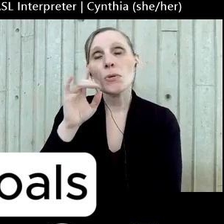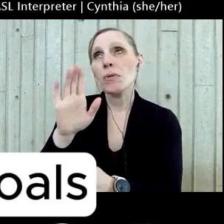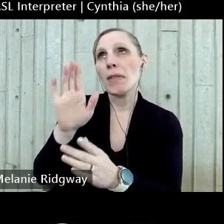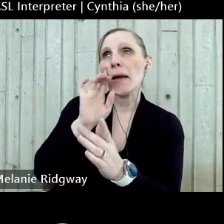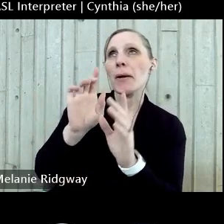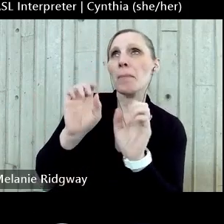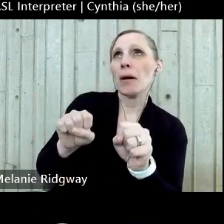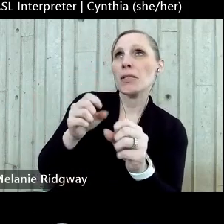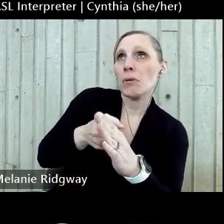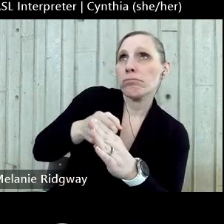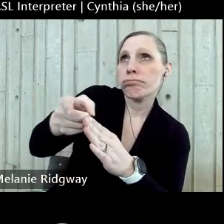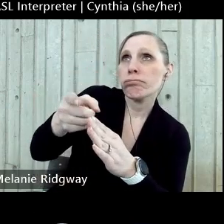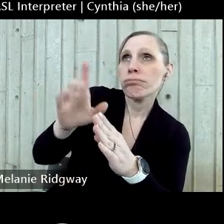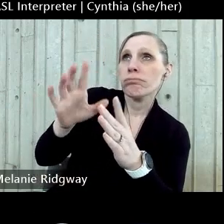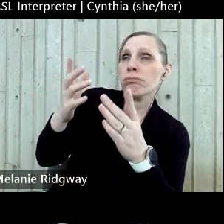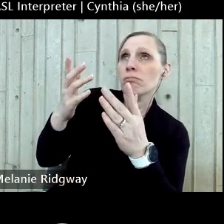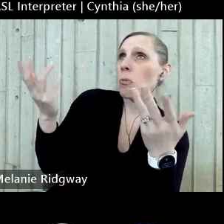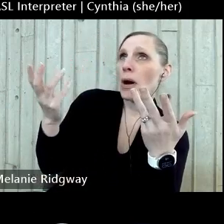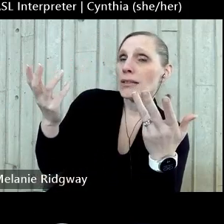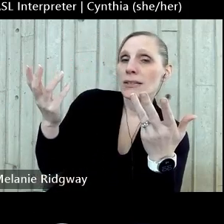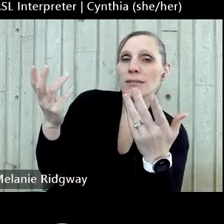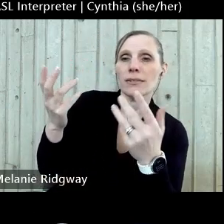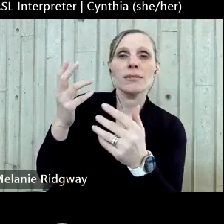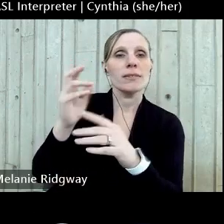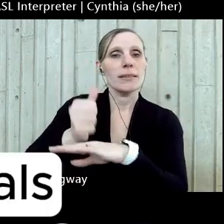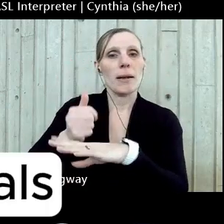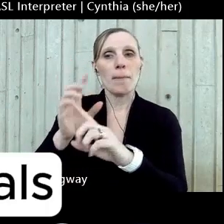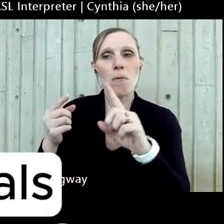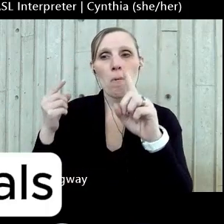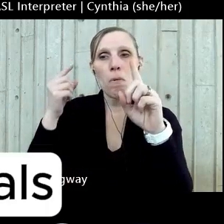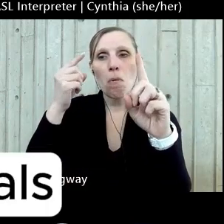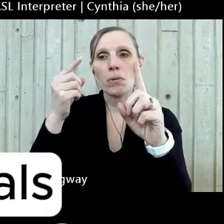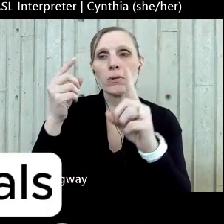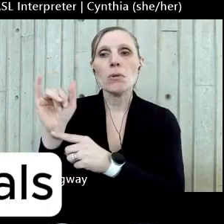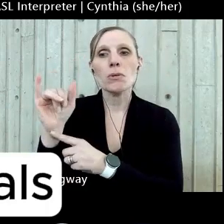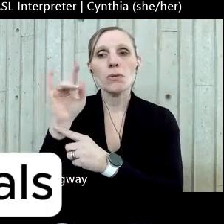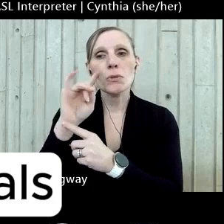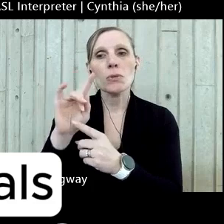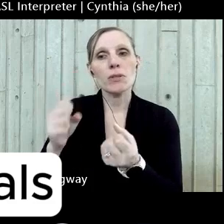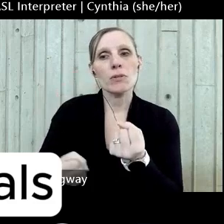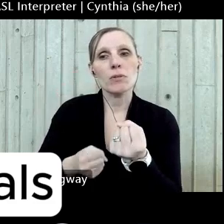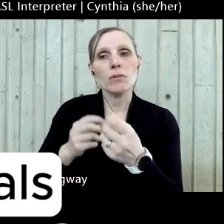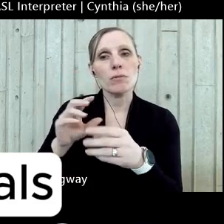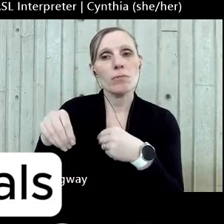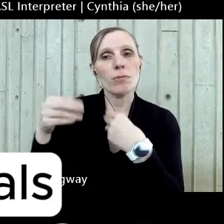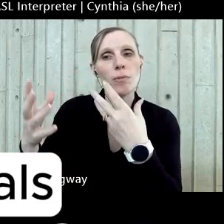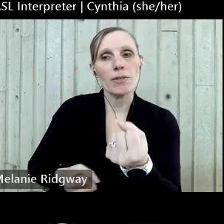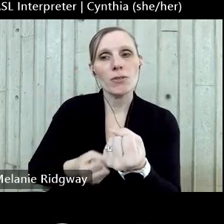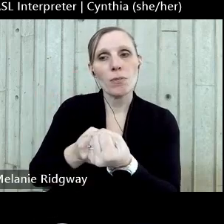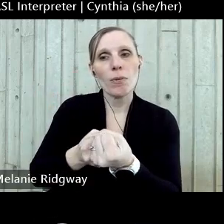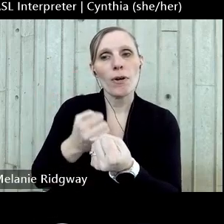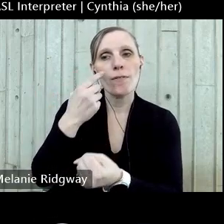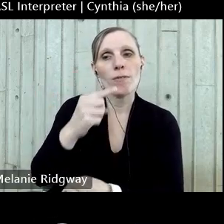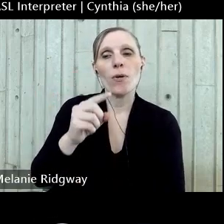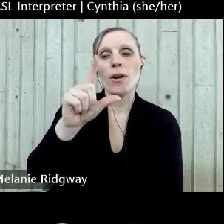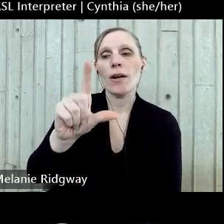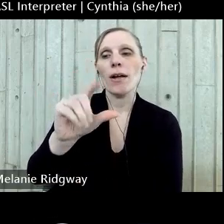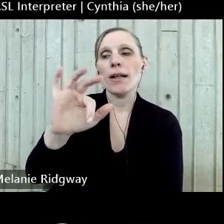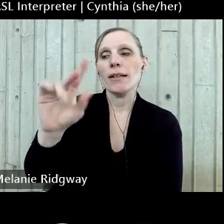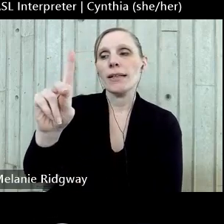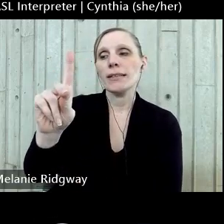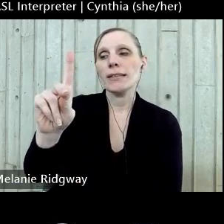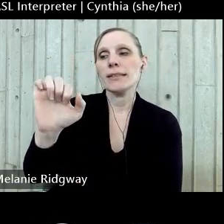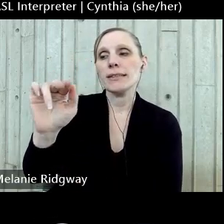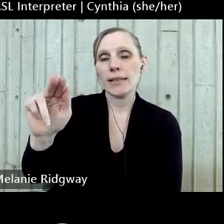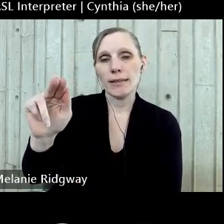goals. We also provide support with LinkedIn and how to network with different individuals, as well as